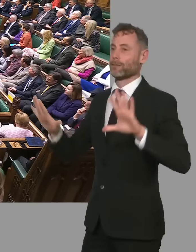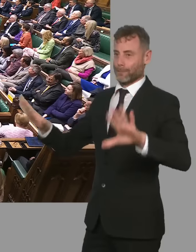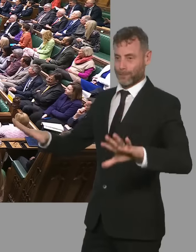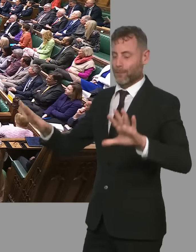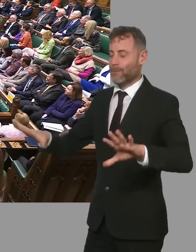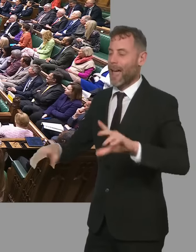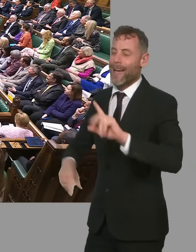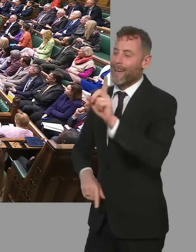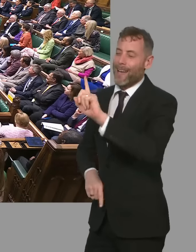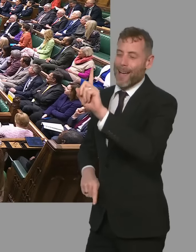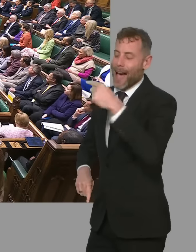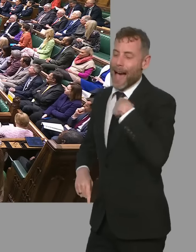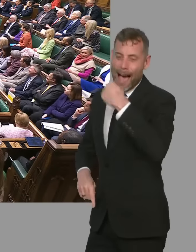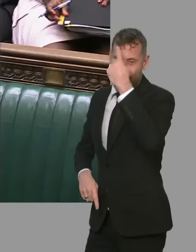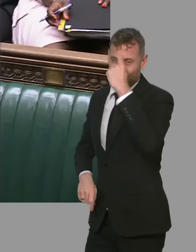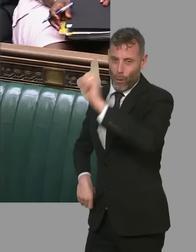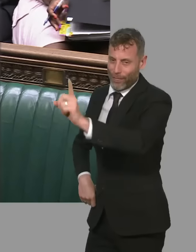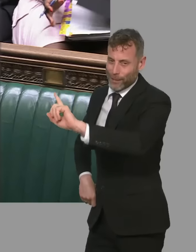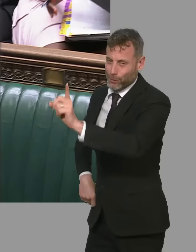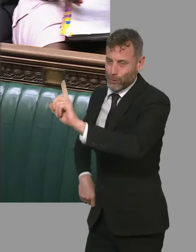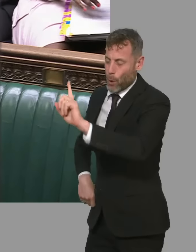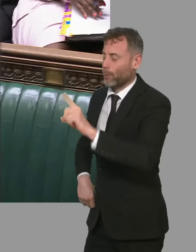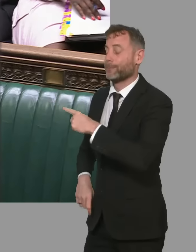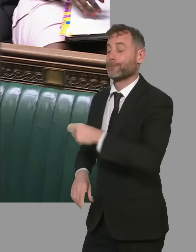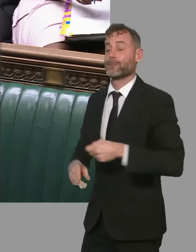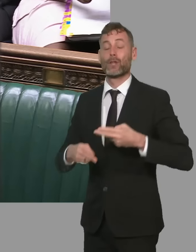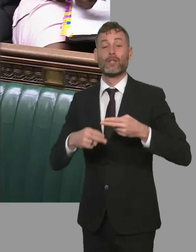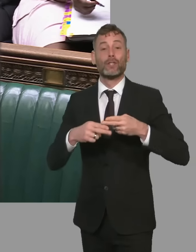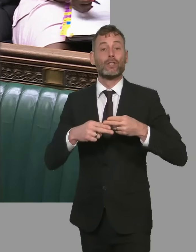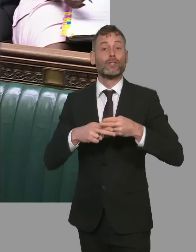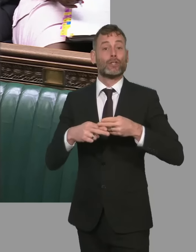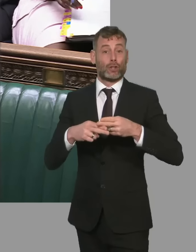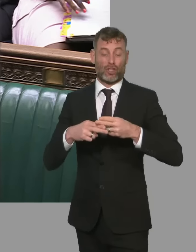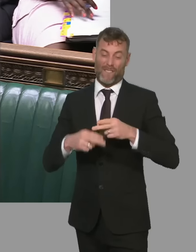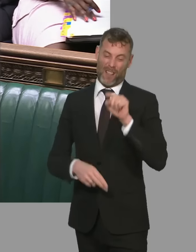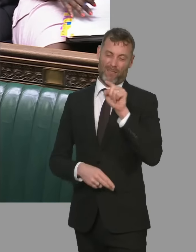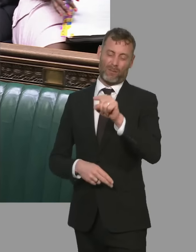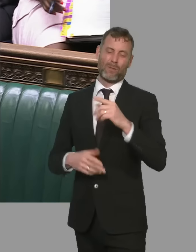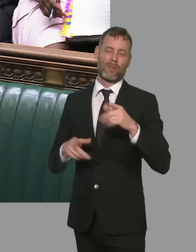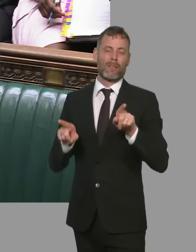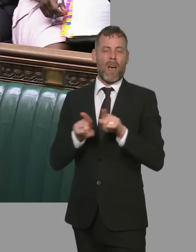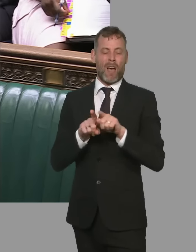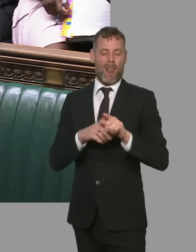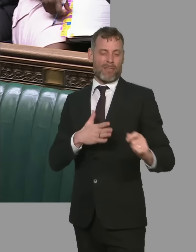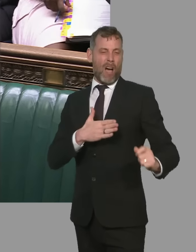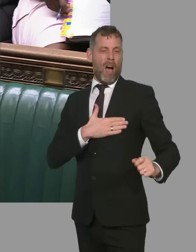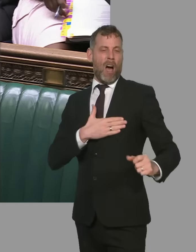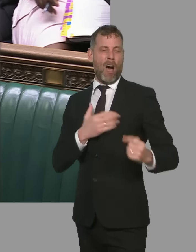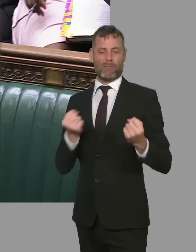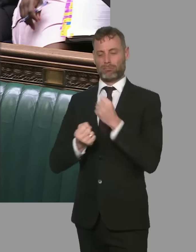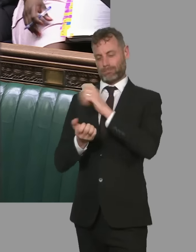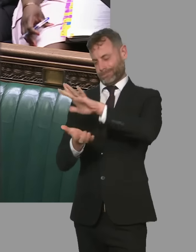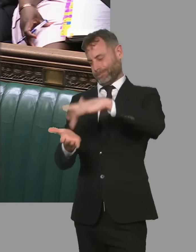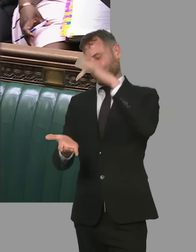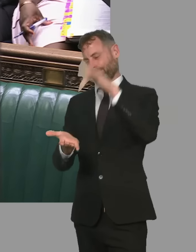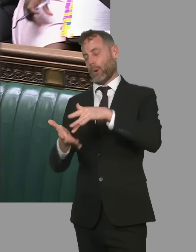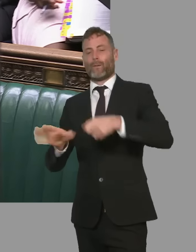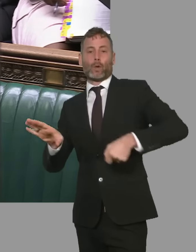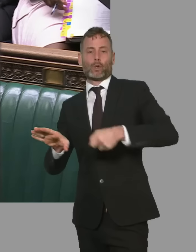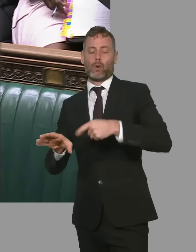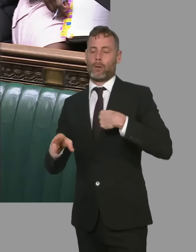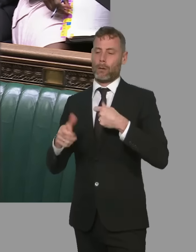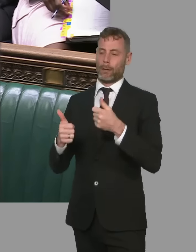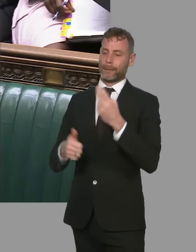Sheffield and the Crucible Theatre are the beating heart of snooker, and I am delighted that we'll host the World Snooker Championships for many years to